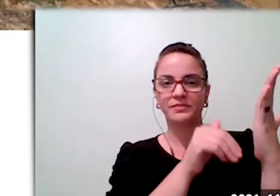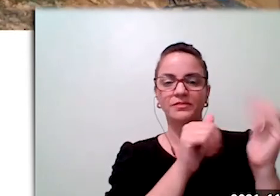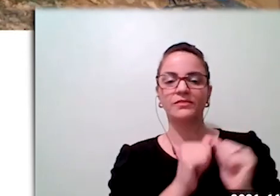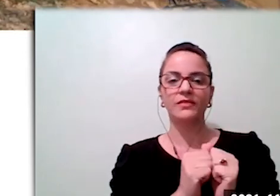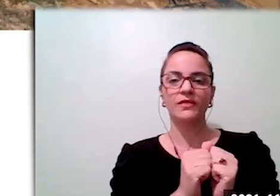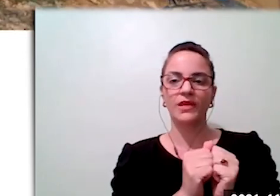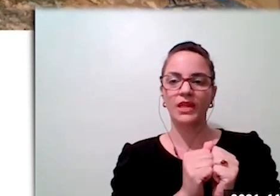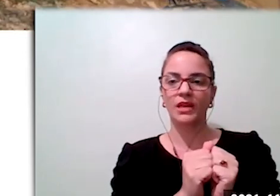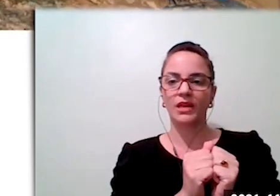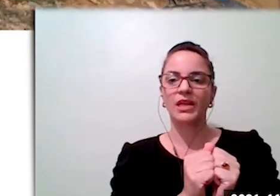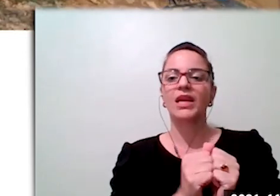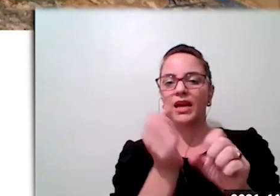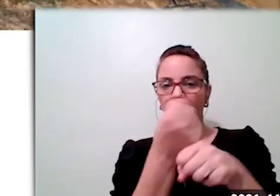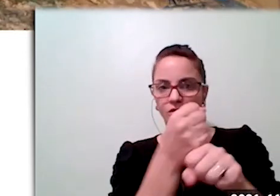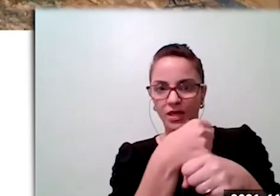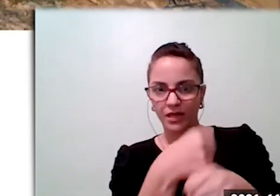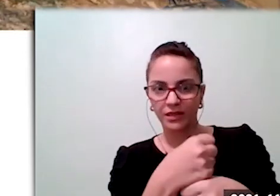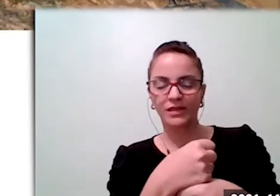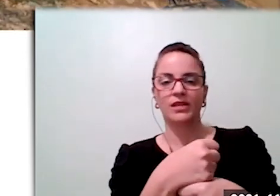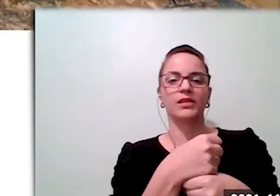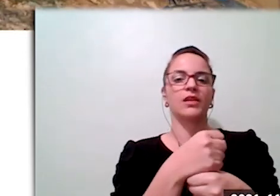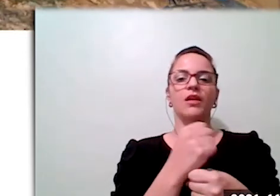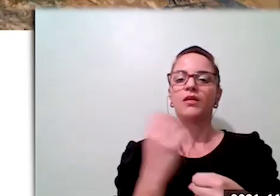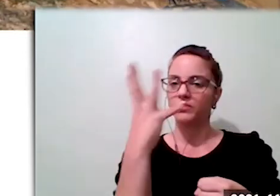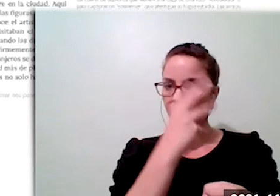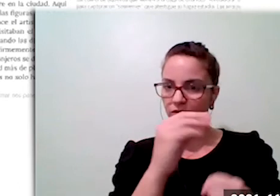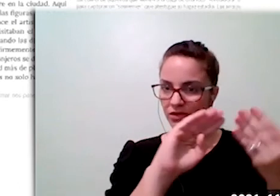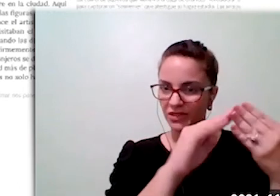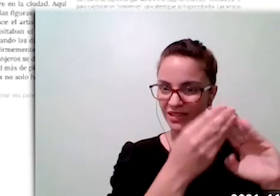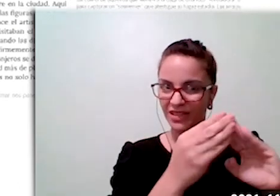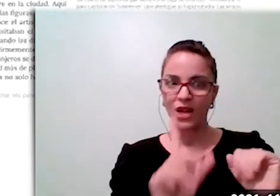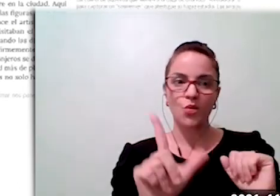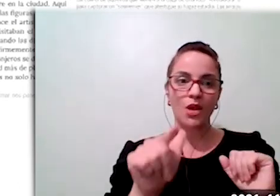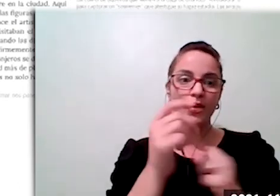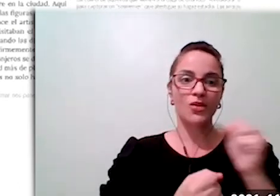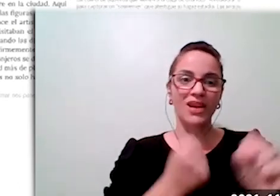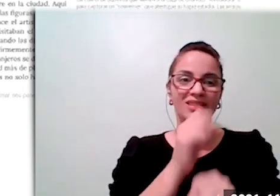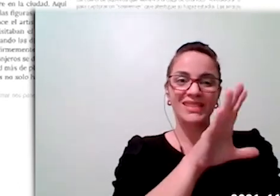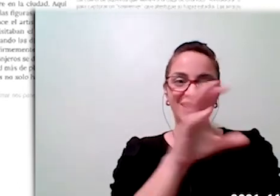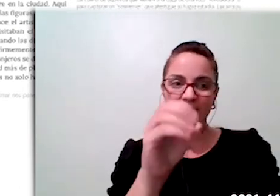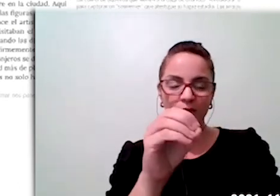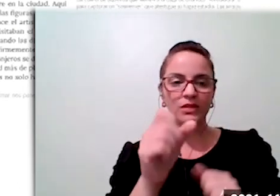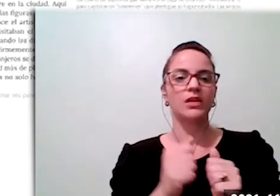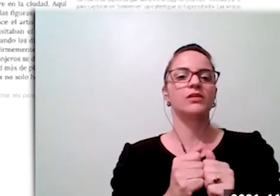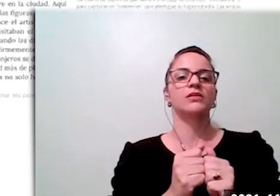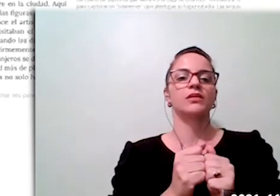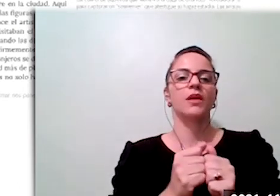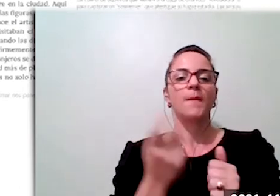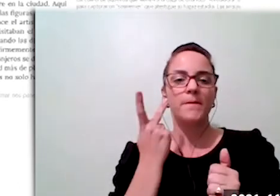in unemblematic representations. After 1950s, San Juan became the backdrop for